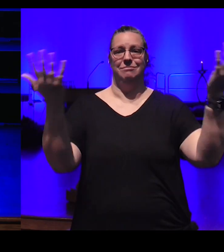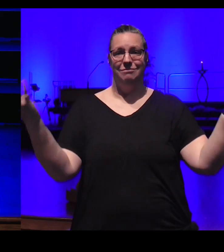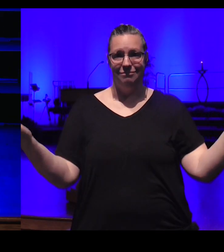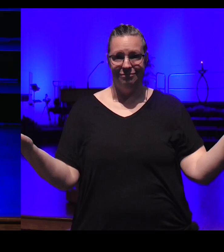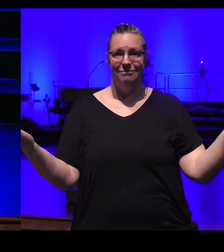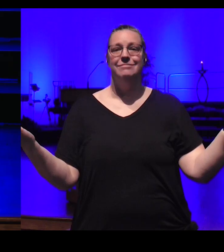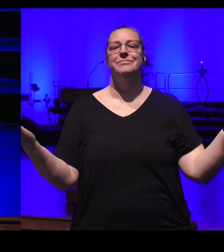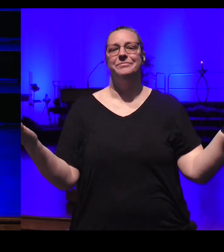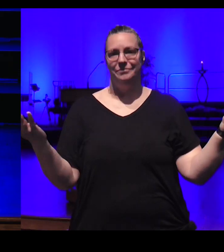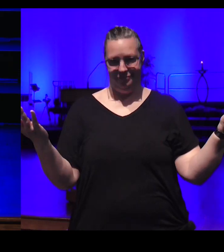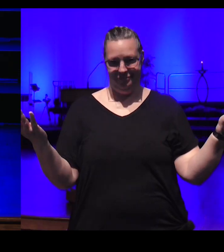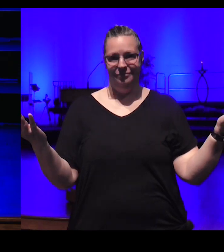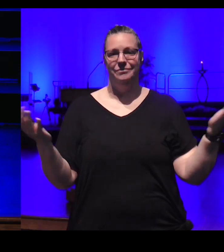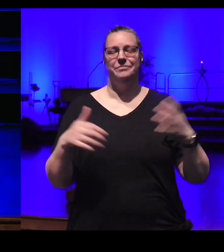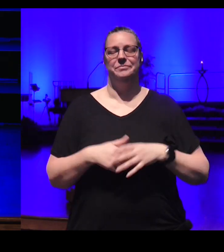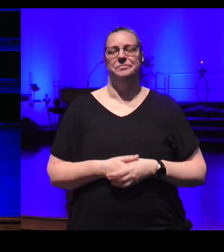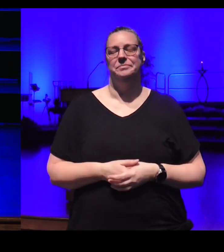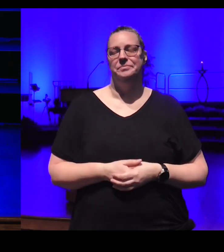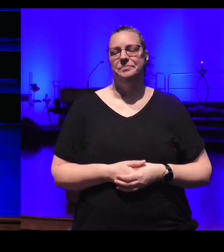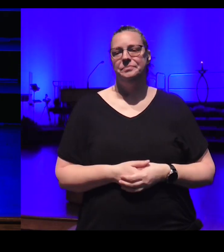that infinite one.